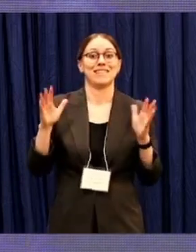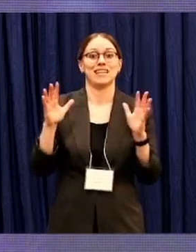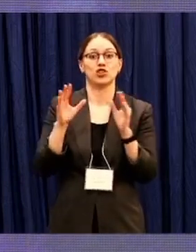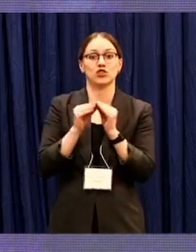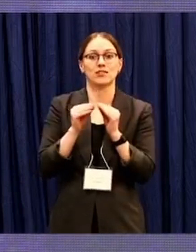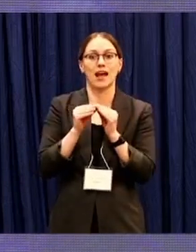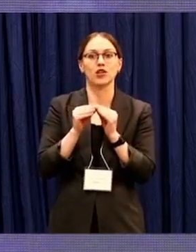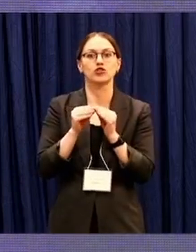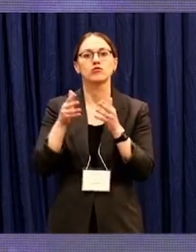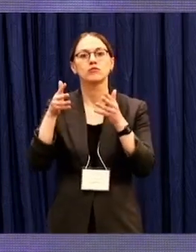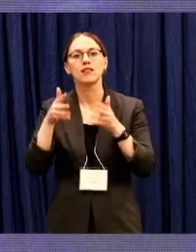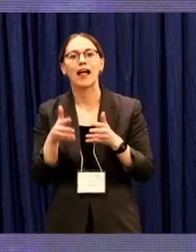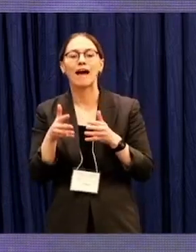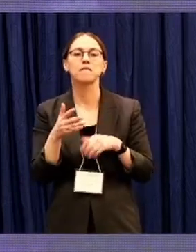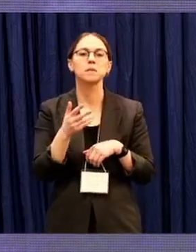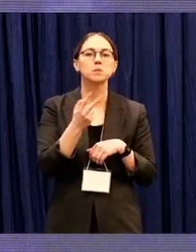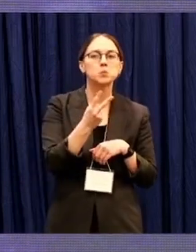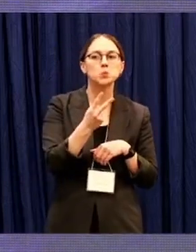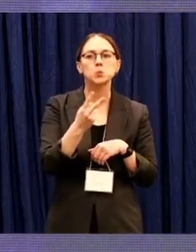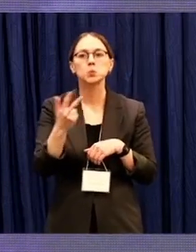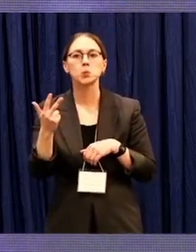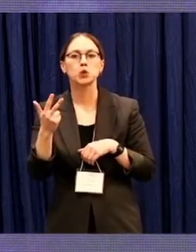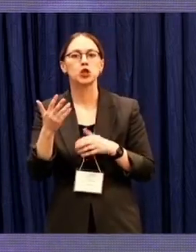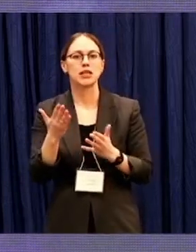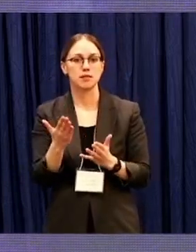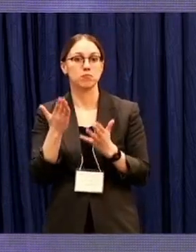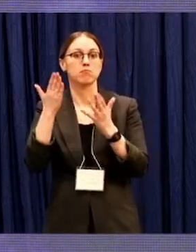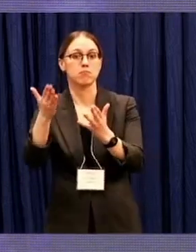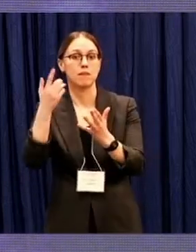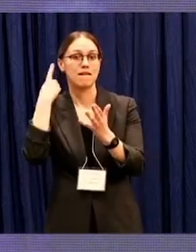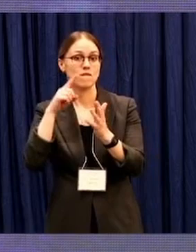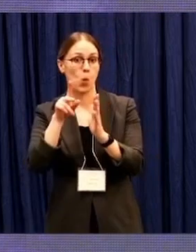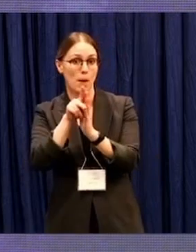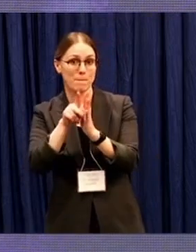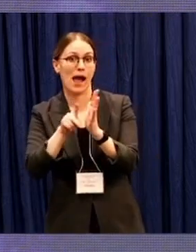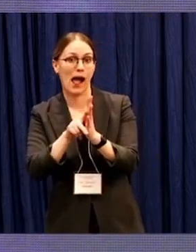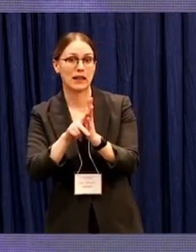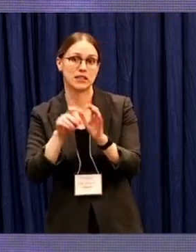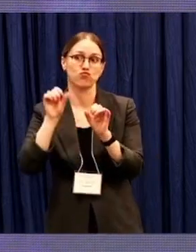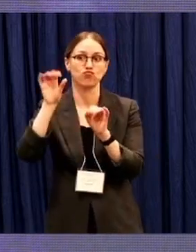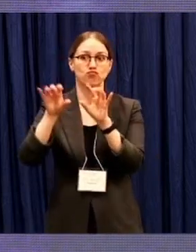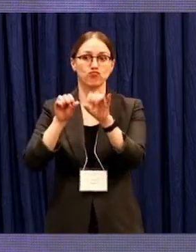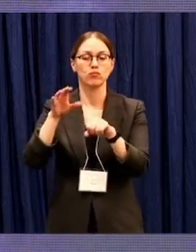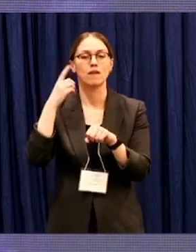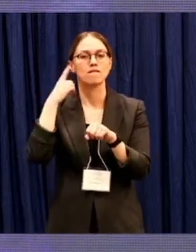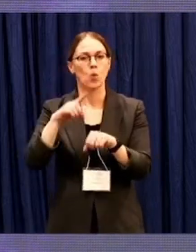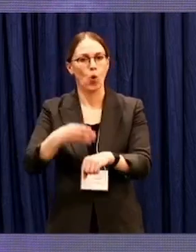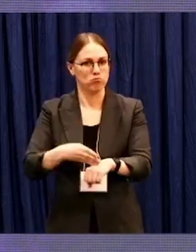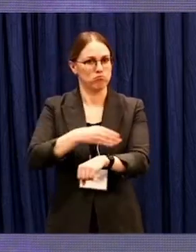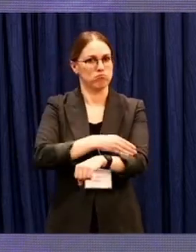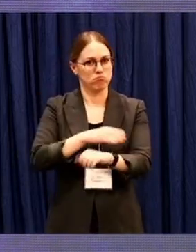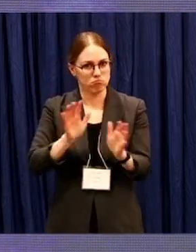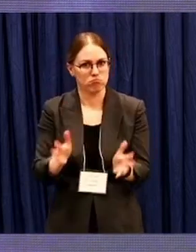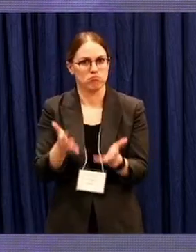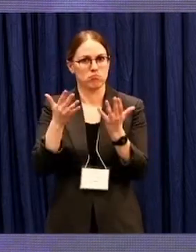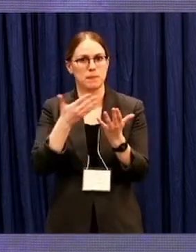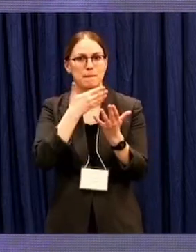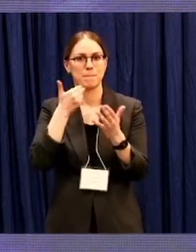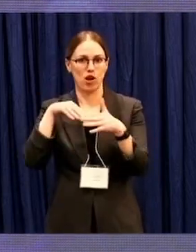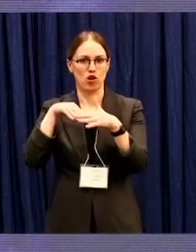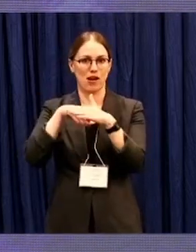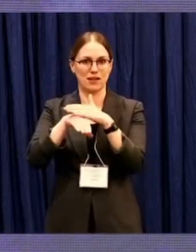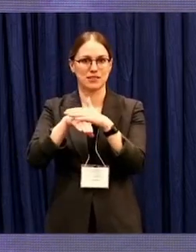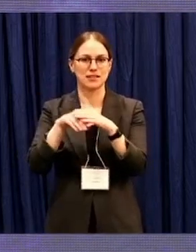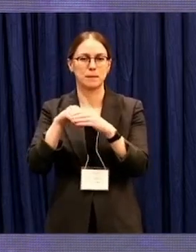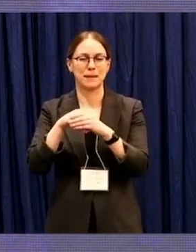2 or 3 specific policy recommendations to promote accessibility and inclusion in the digital